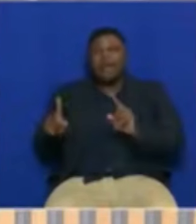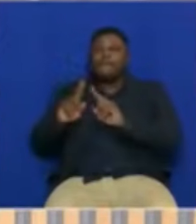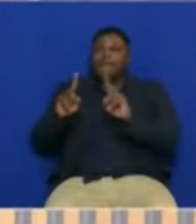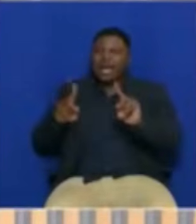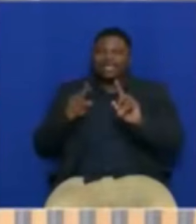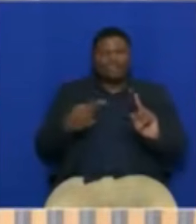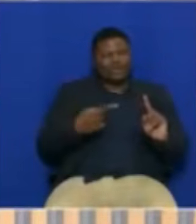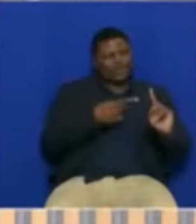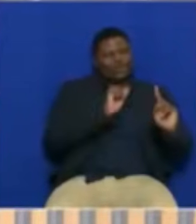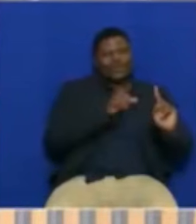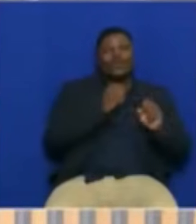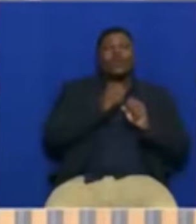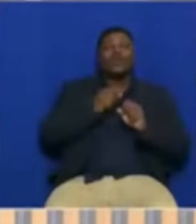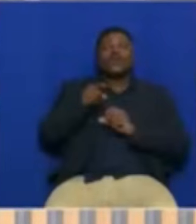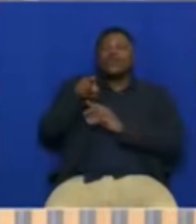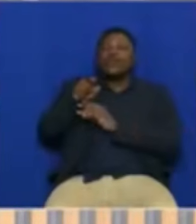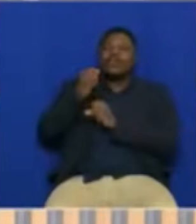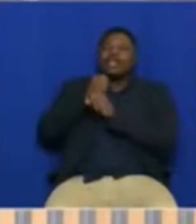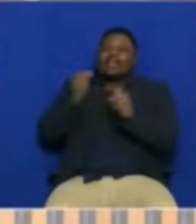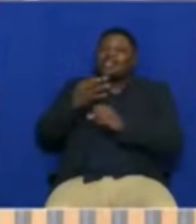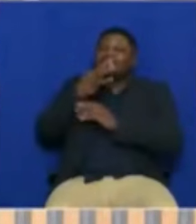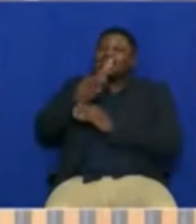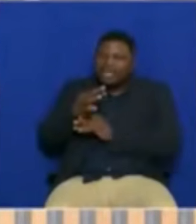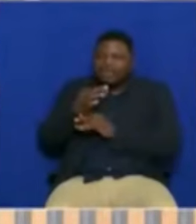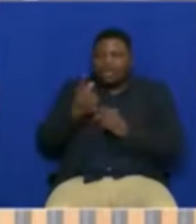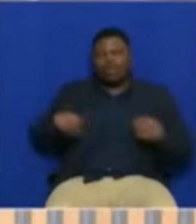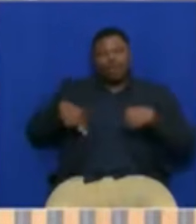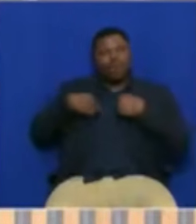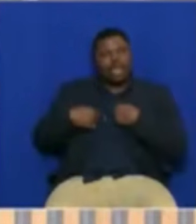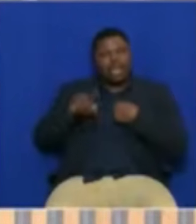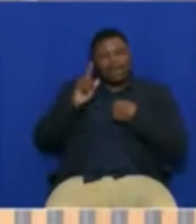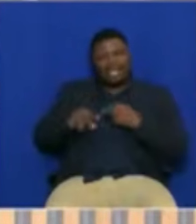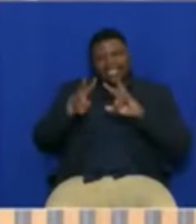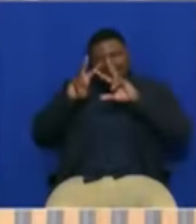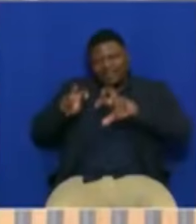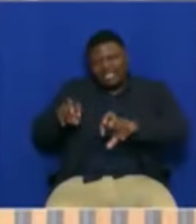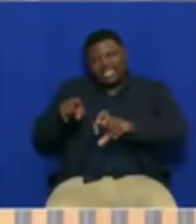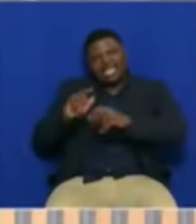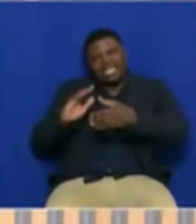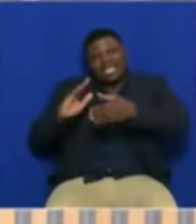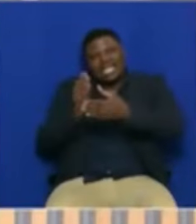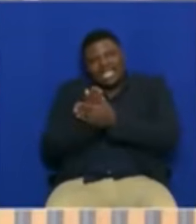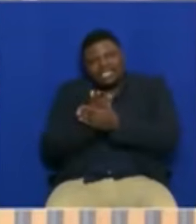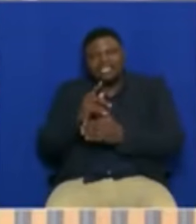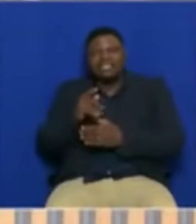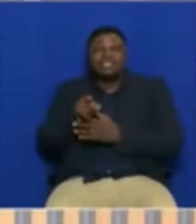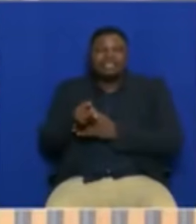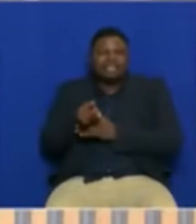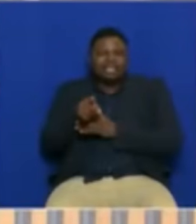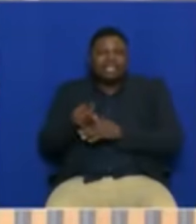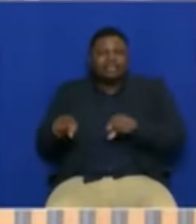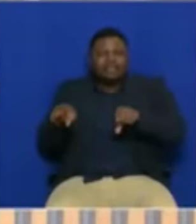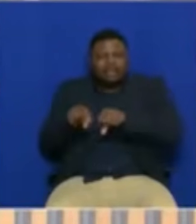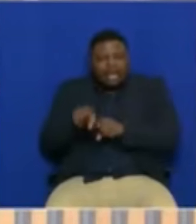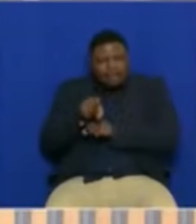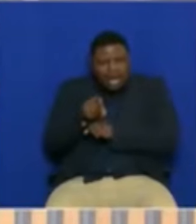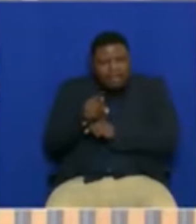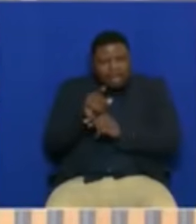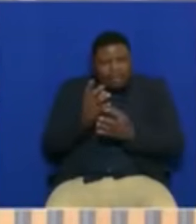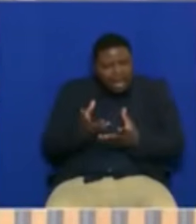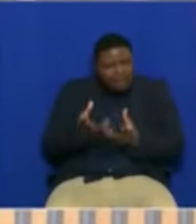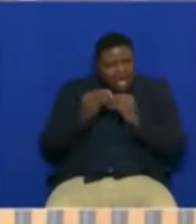and the investigating officers in the original case, and let's go see whether their investigation was proper or